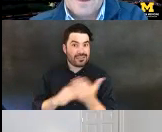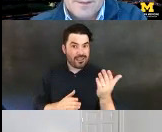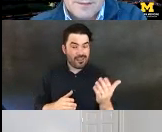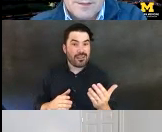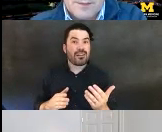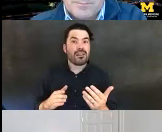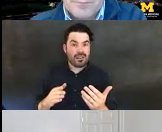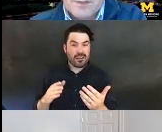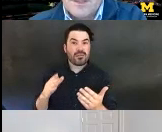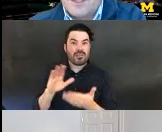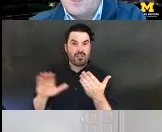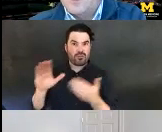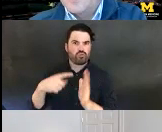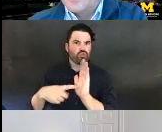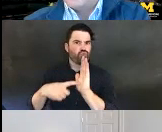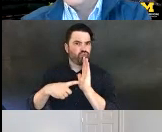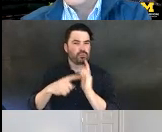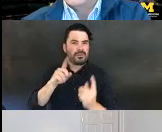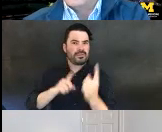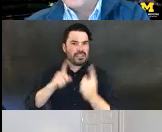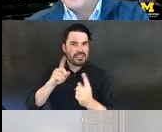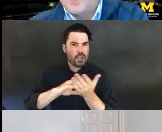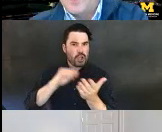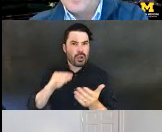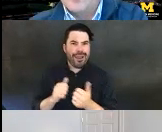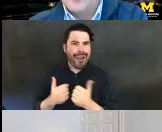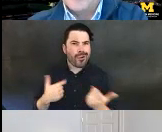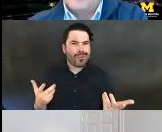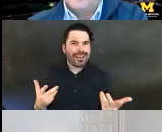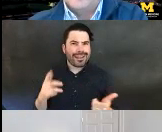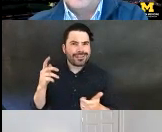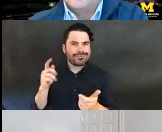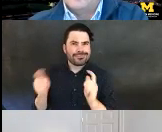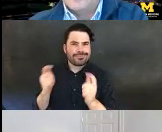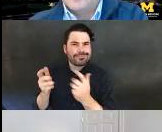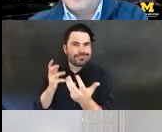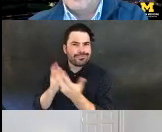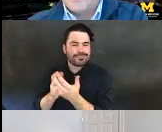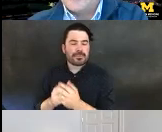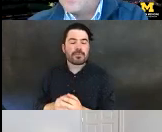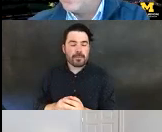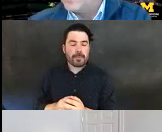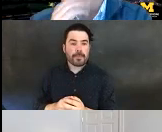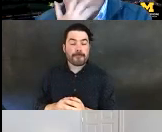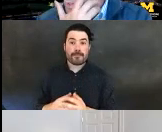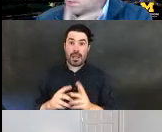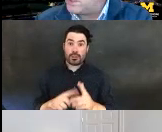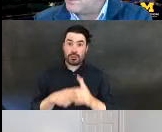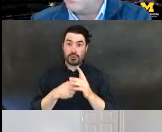learning. And I guess I'll just start by pointing everyone to the Maize and